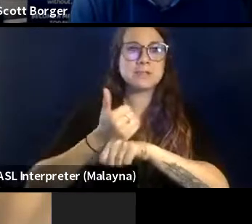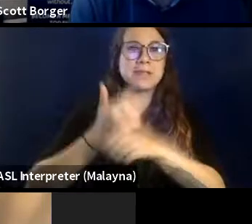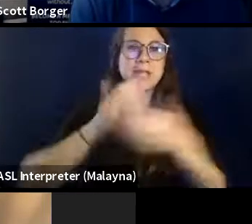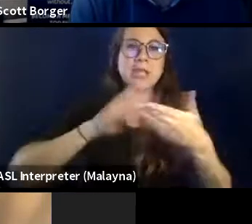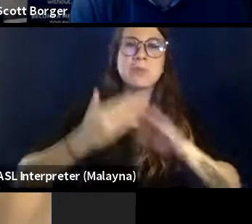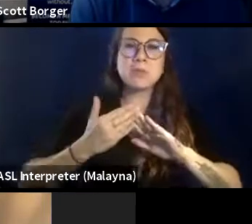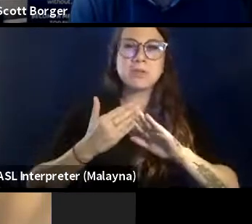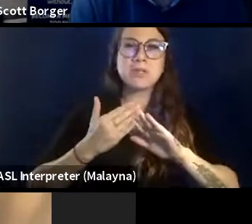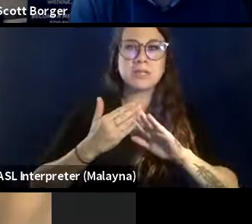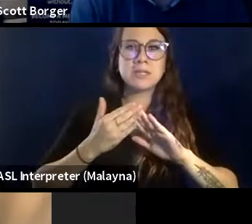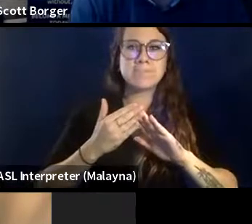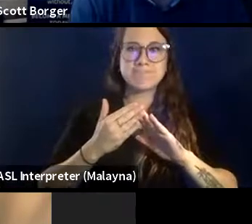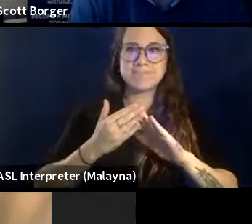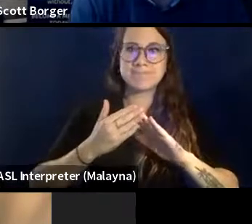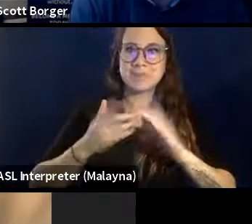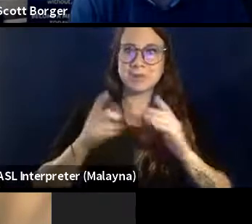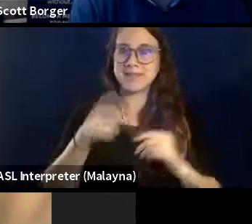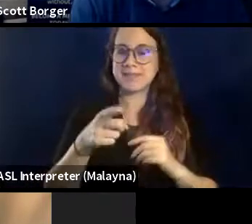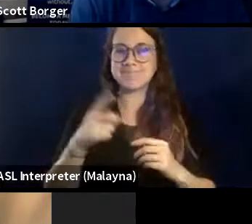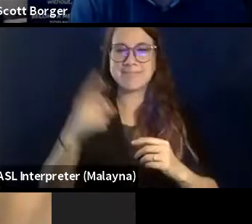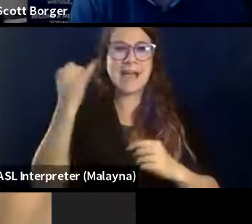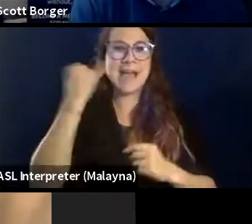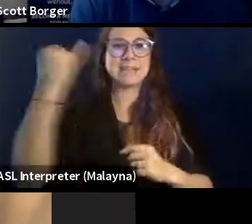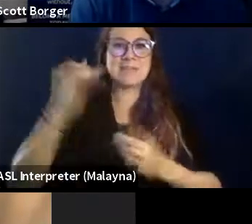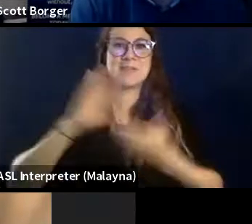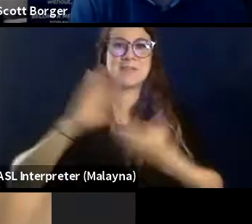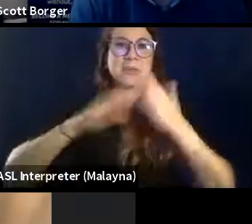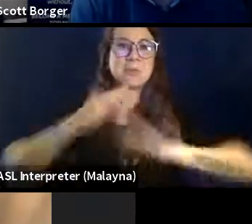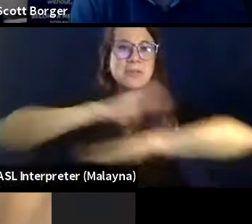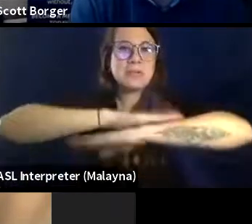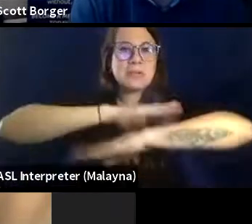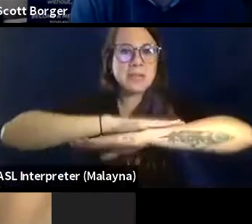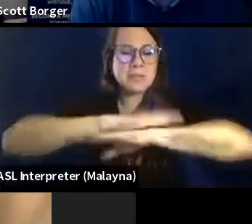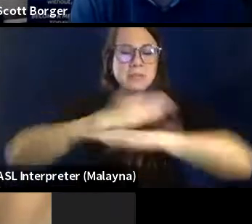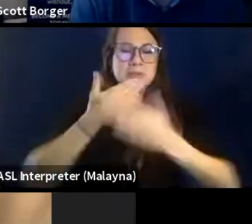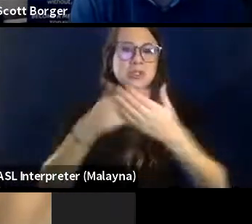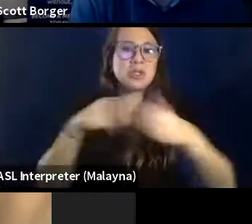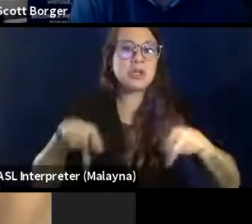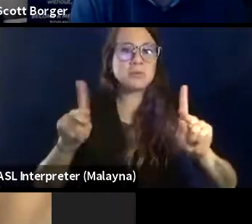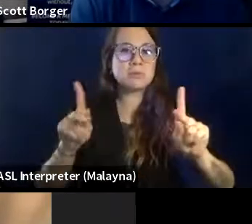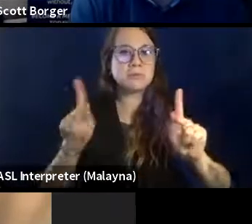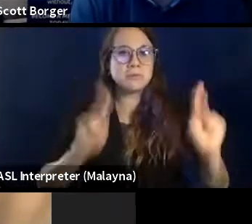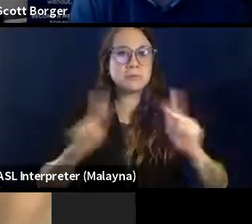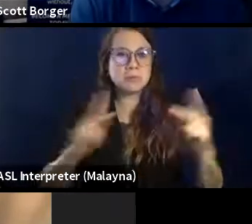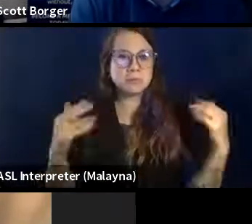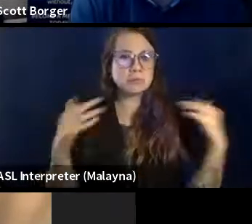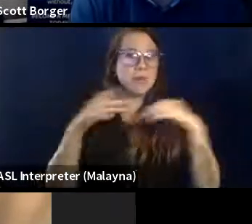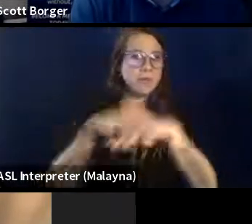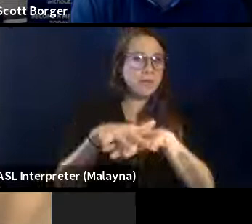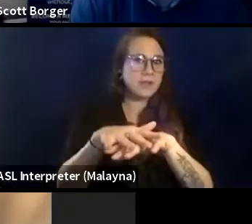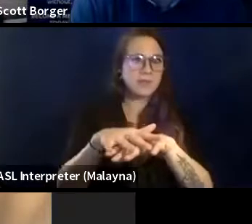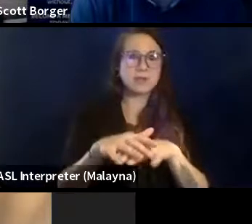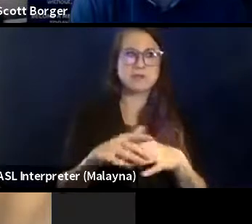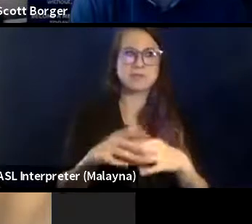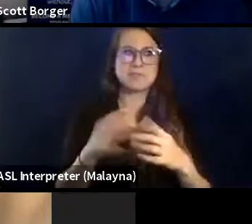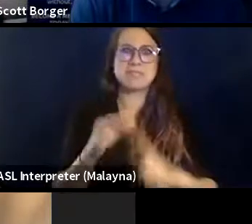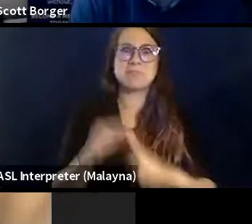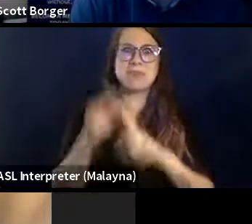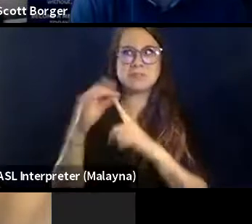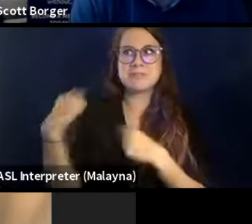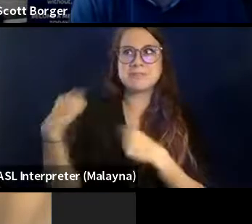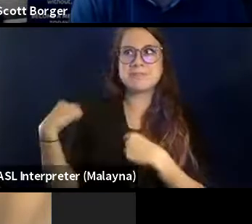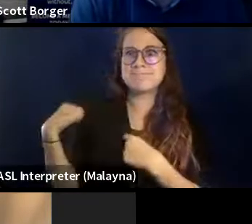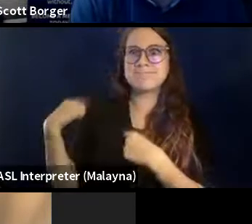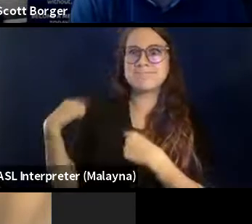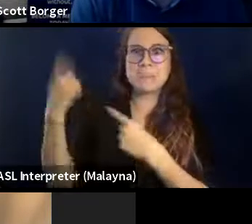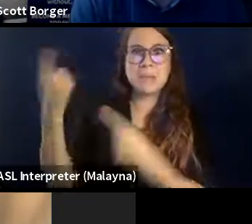community tables, really seeing as an opportunity to bring people together, especially after everything we've been through over the